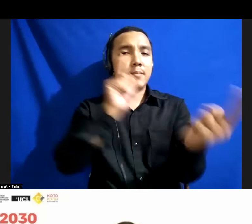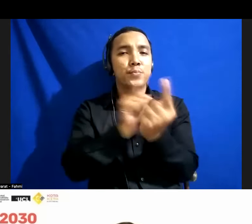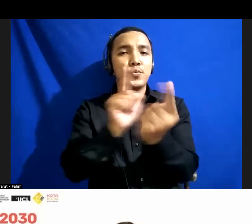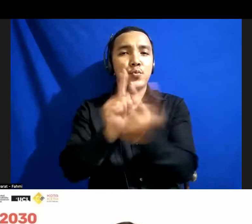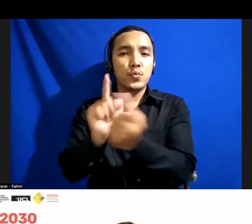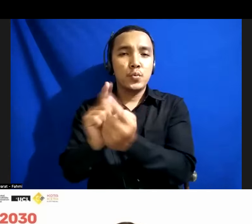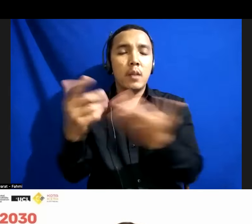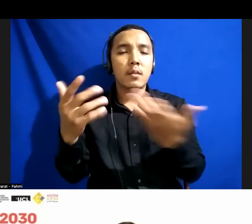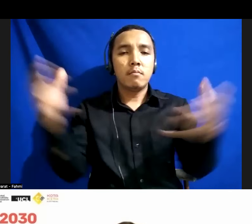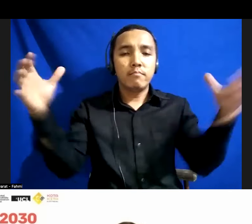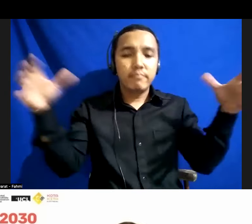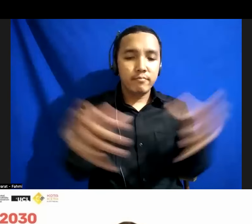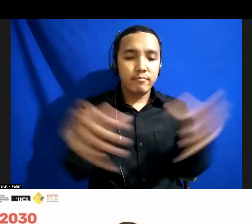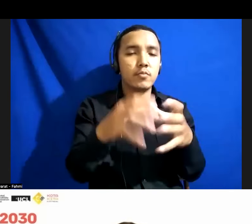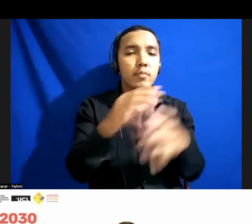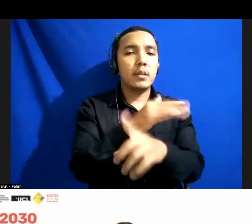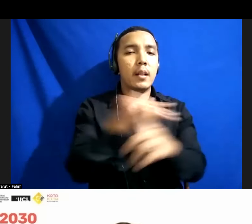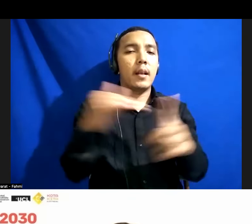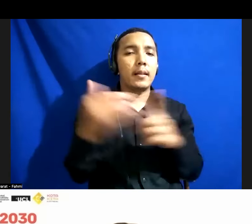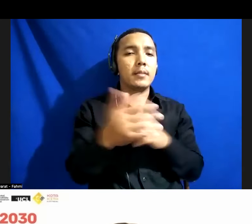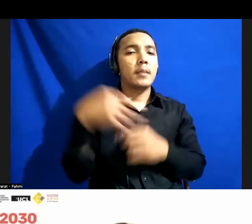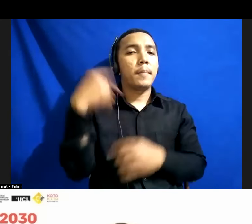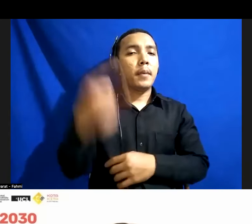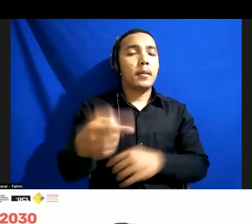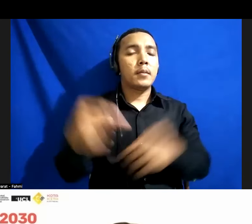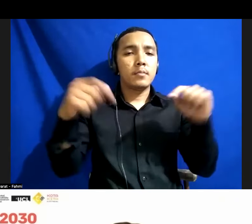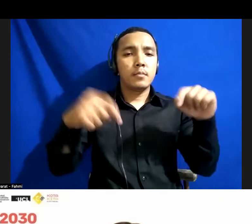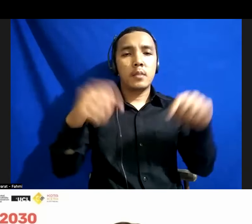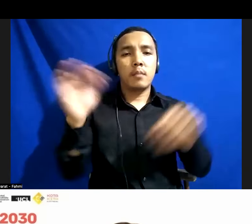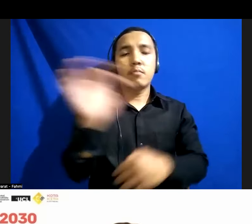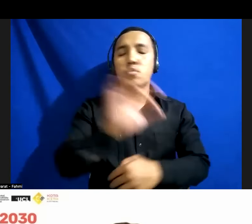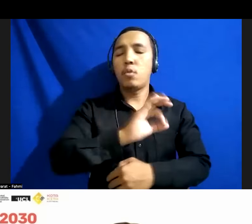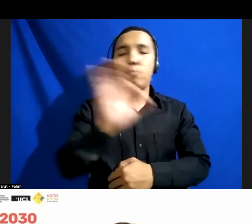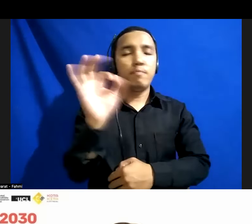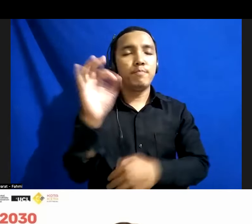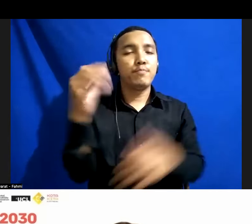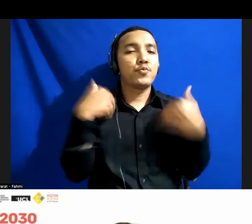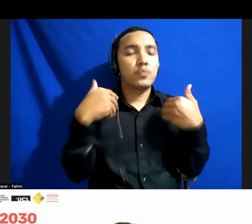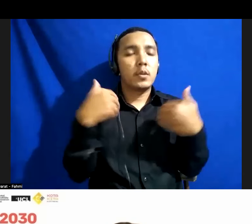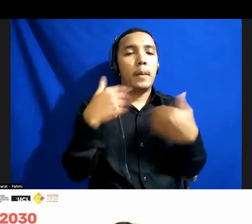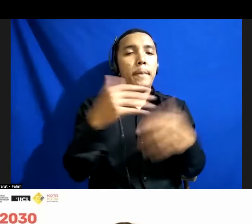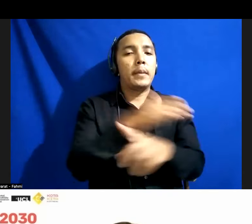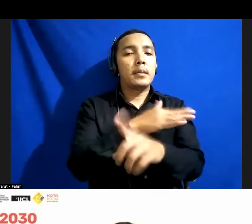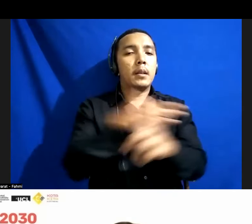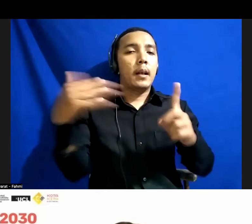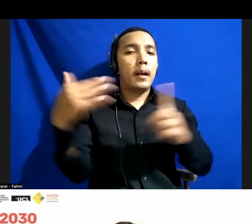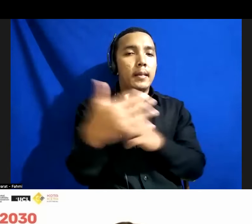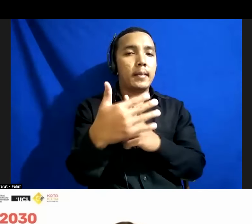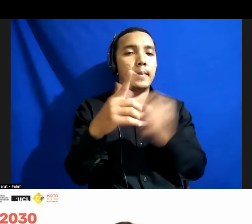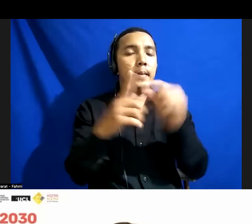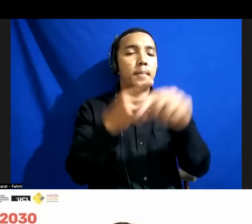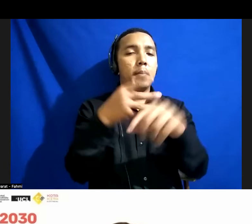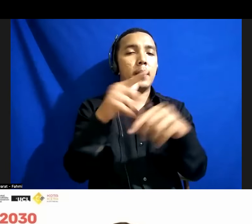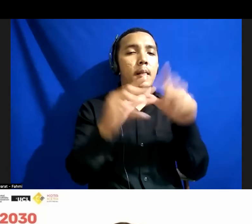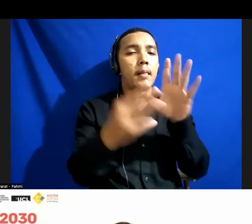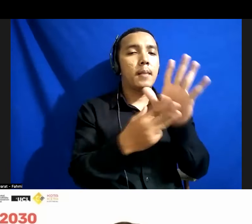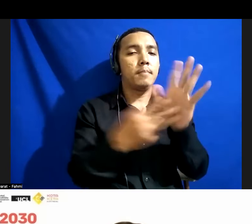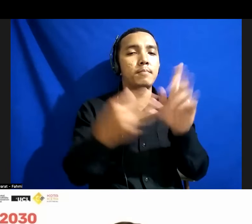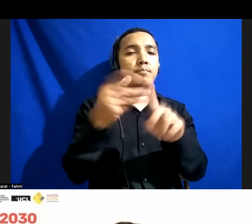the residents, which we do not have as of yet here in the sub-district of Pelabuhan. And